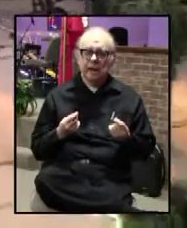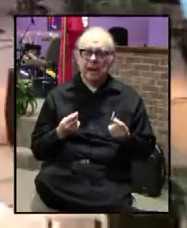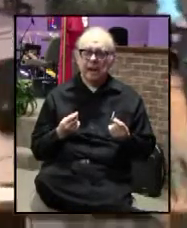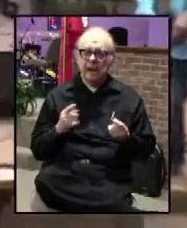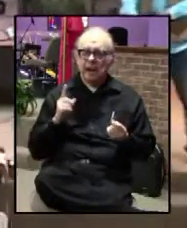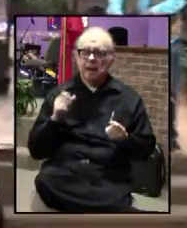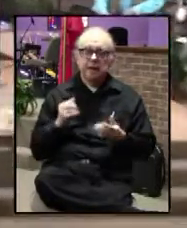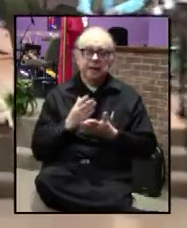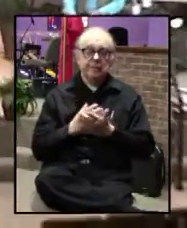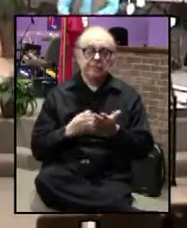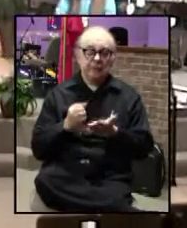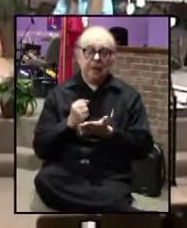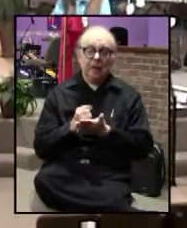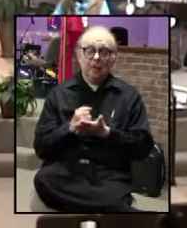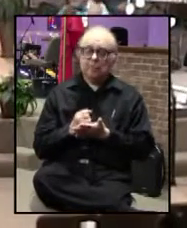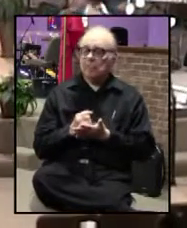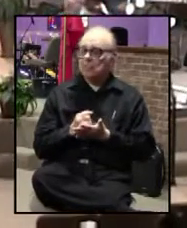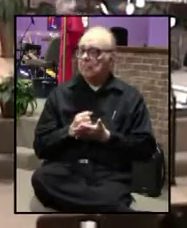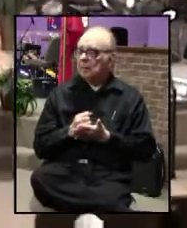I need some help.